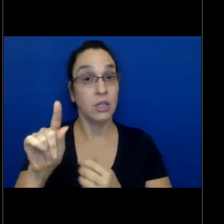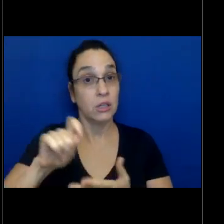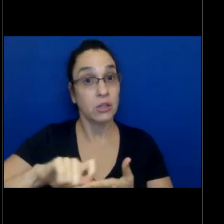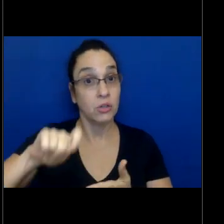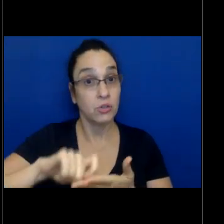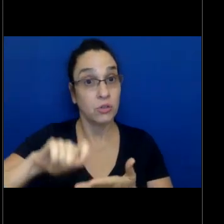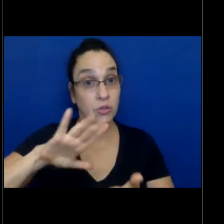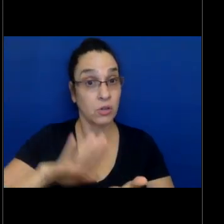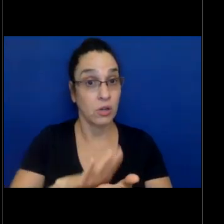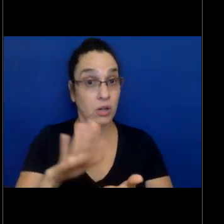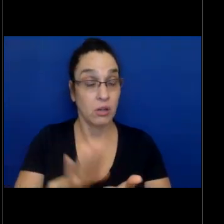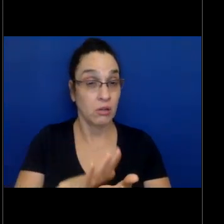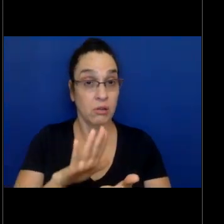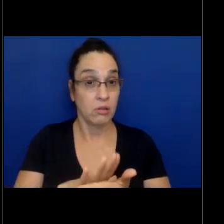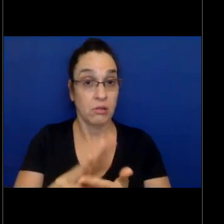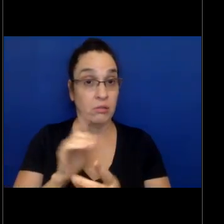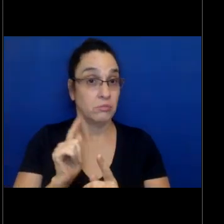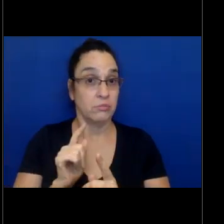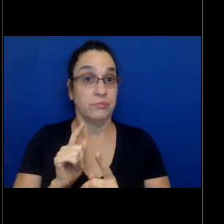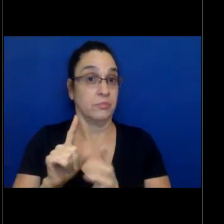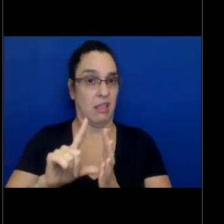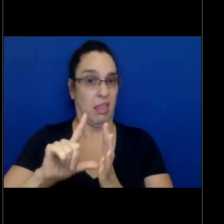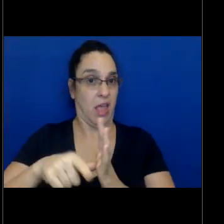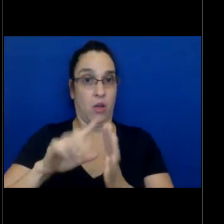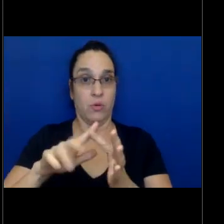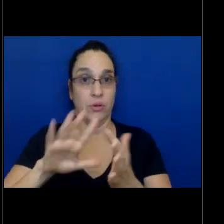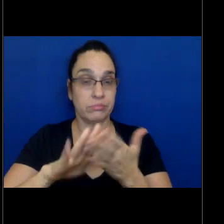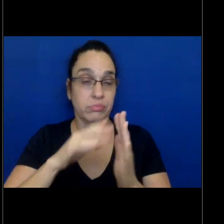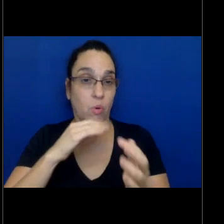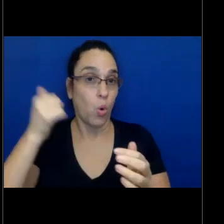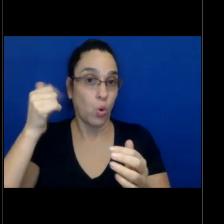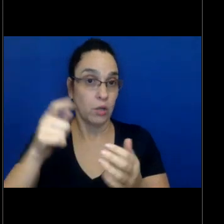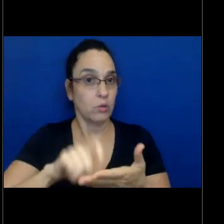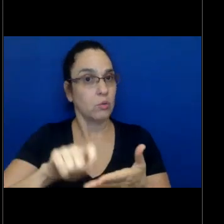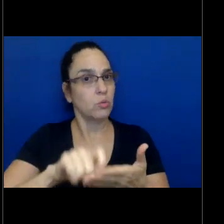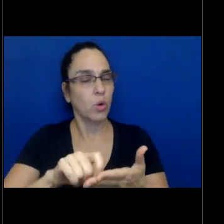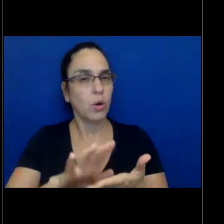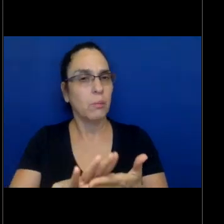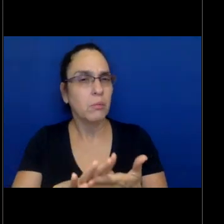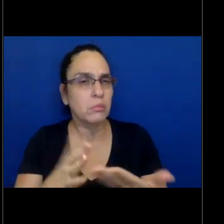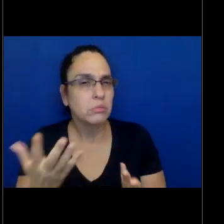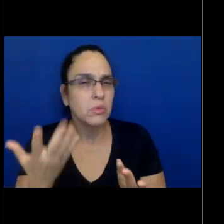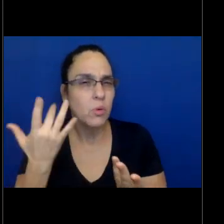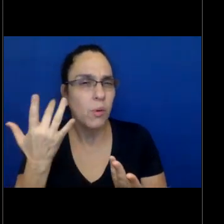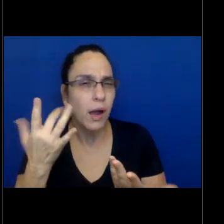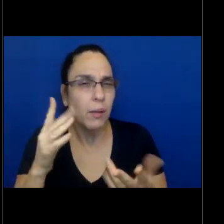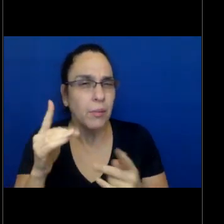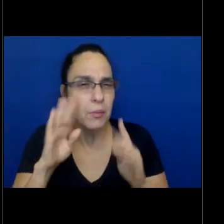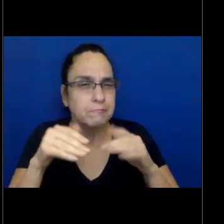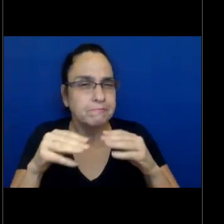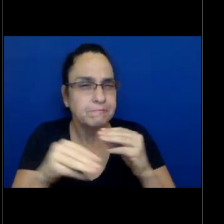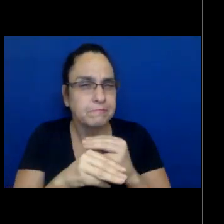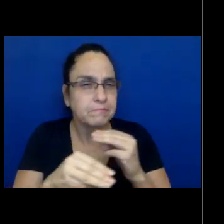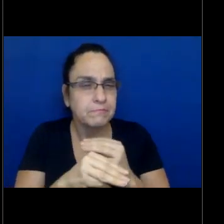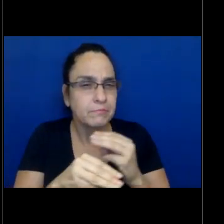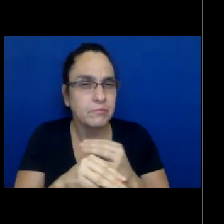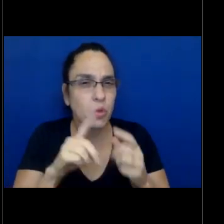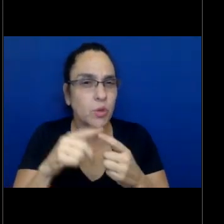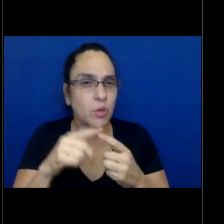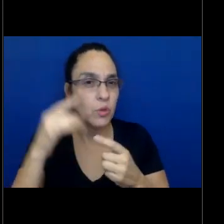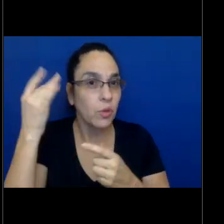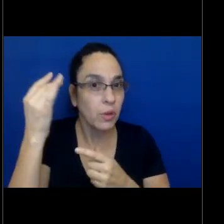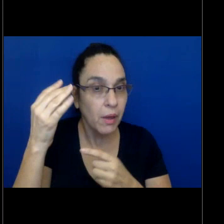paper kind of later in his career talking about what do people do in mathematics, right? So when you think about math, you think about proofs. So there